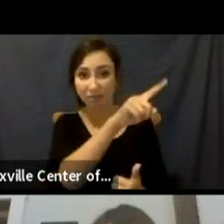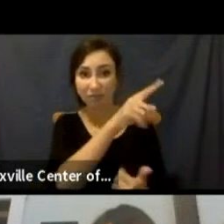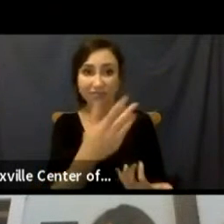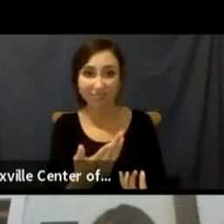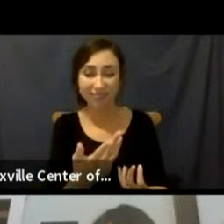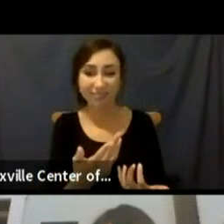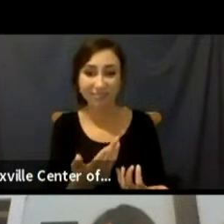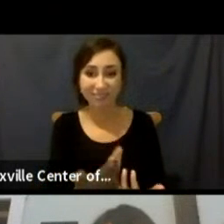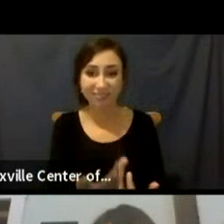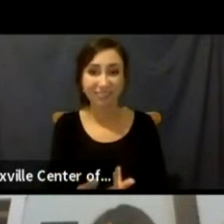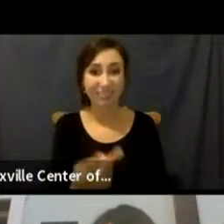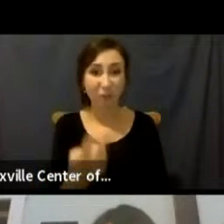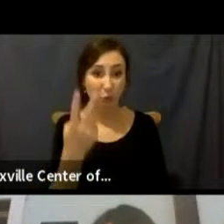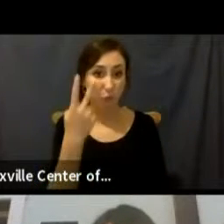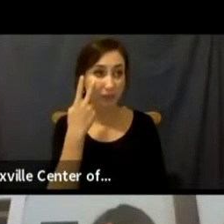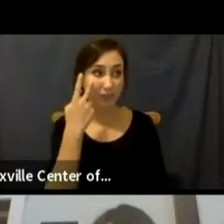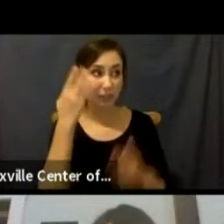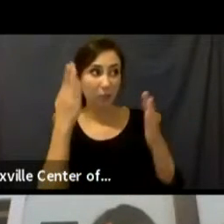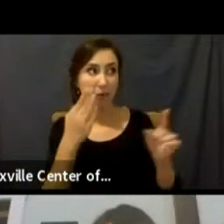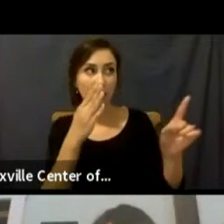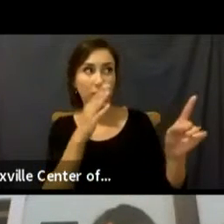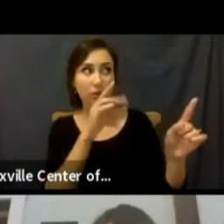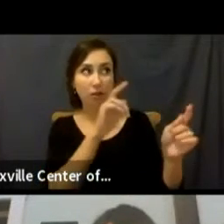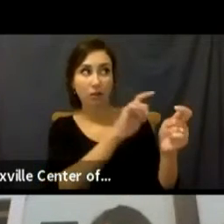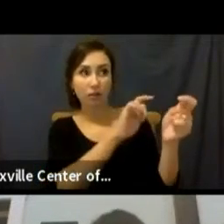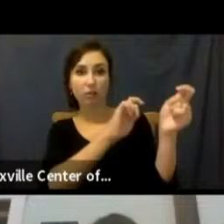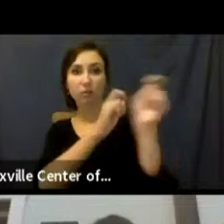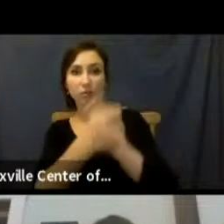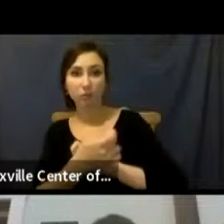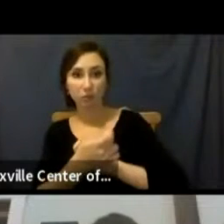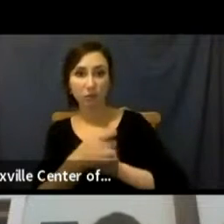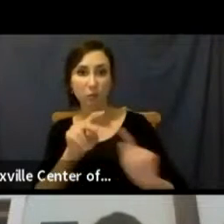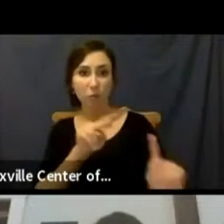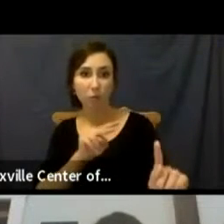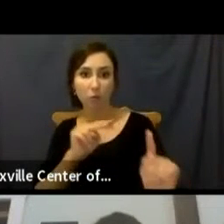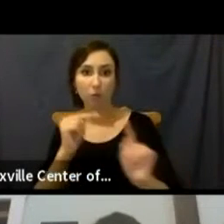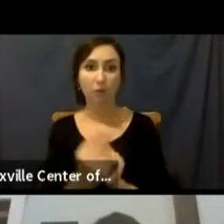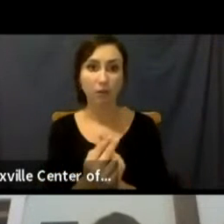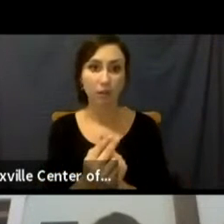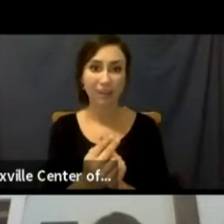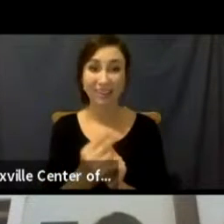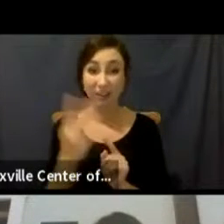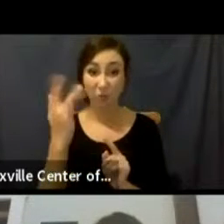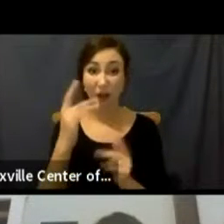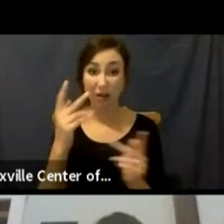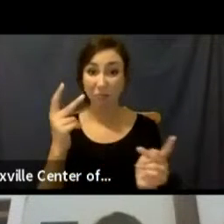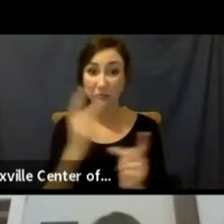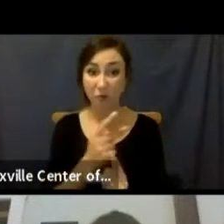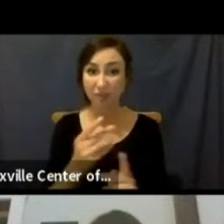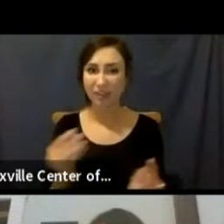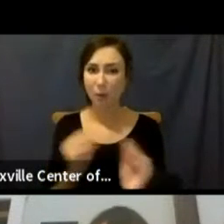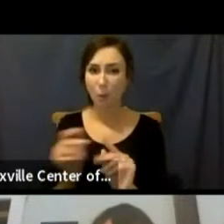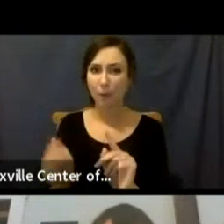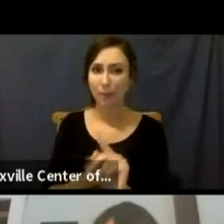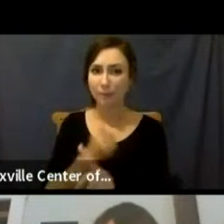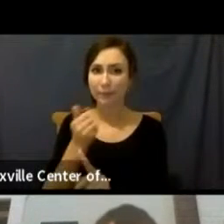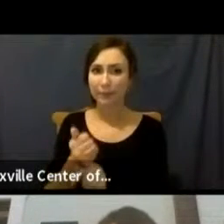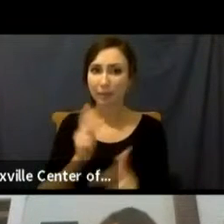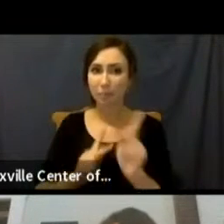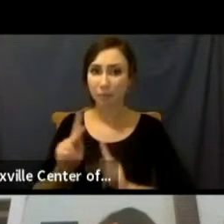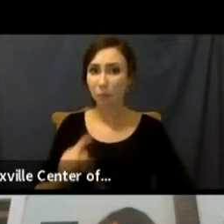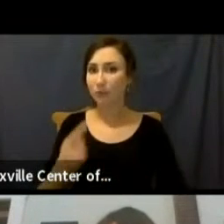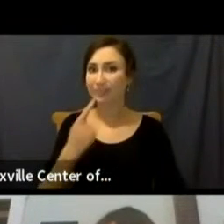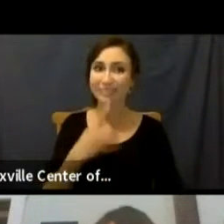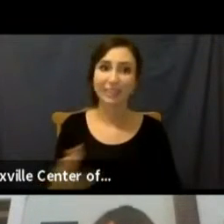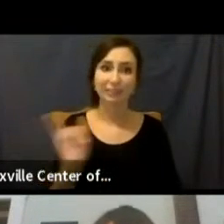someone switch or to view it differently because it's gotten worse is much more impactful than the people who've been saying the